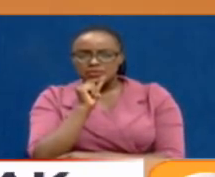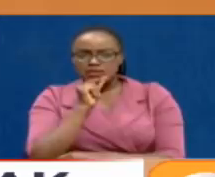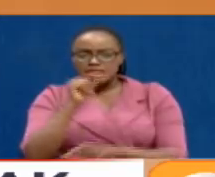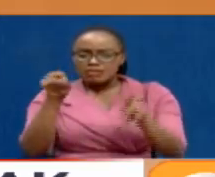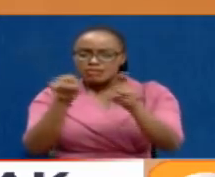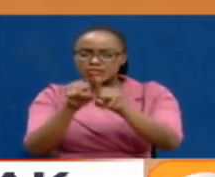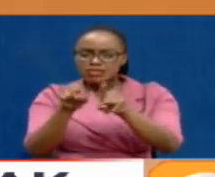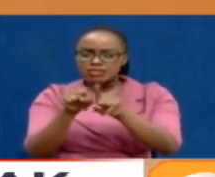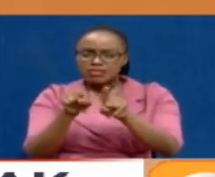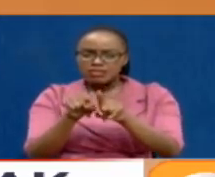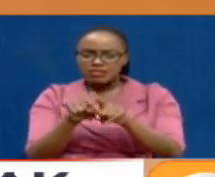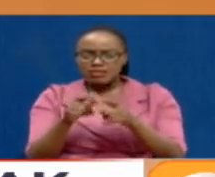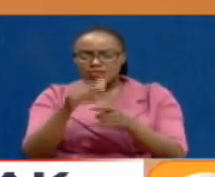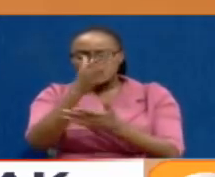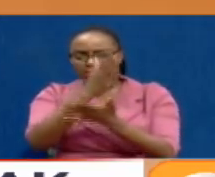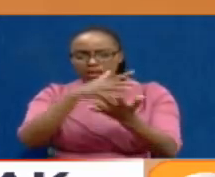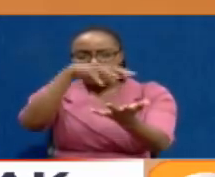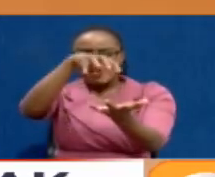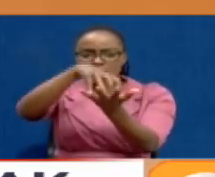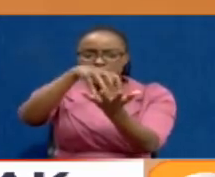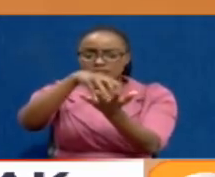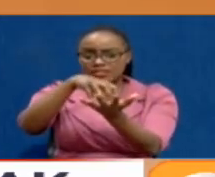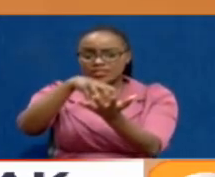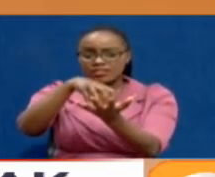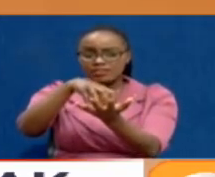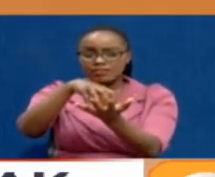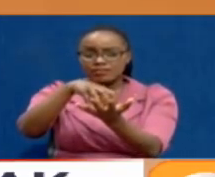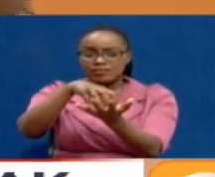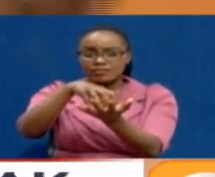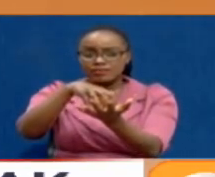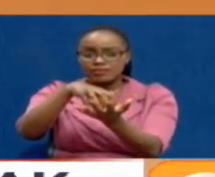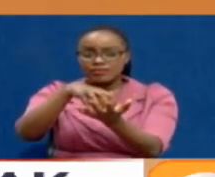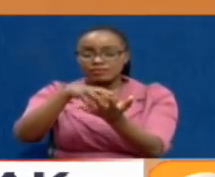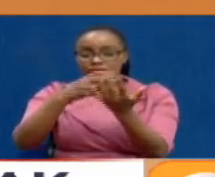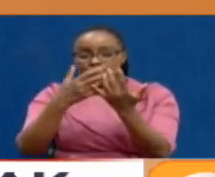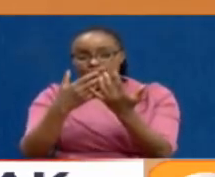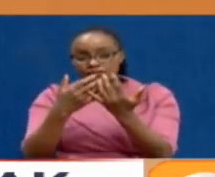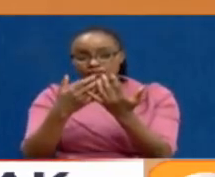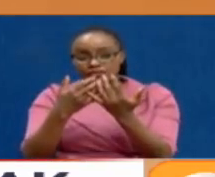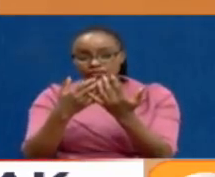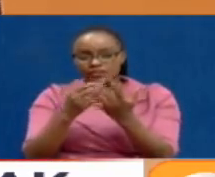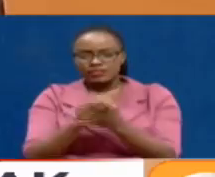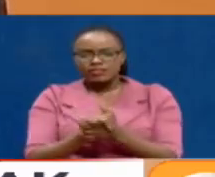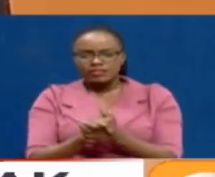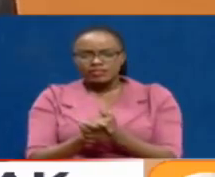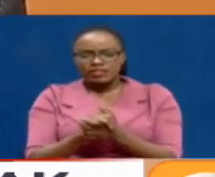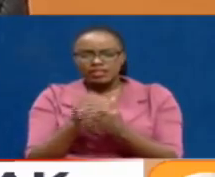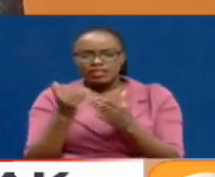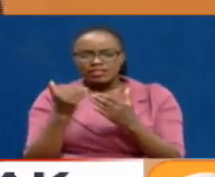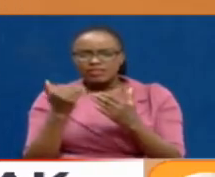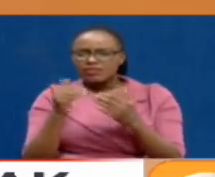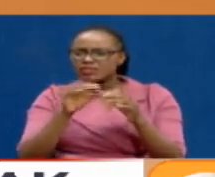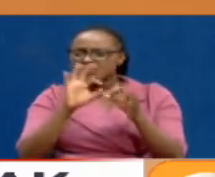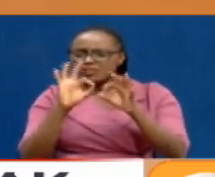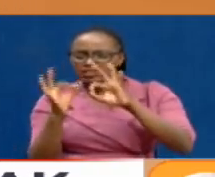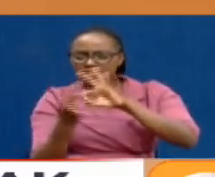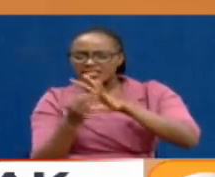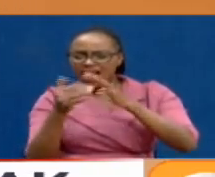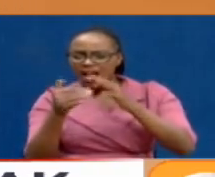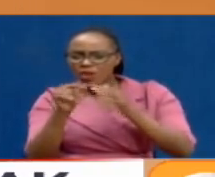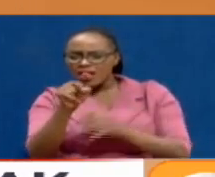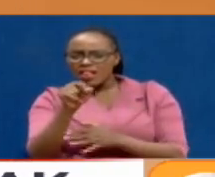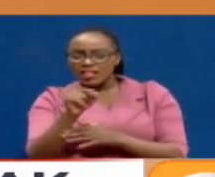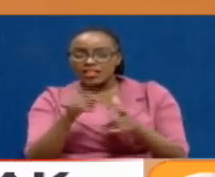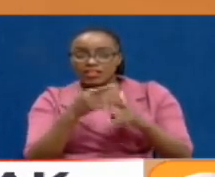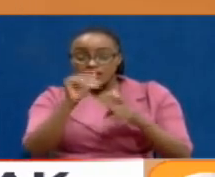even some cases of, it's called what, sleep apnea thing. Well, how can I translate sleep